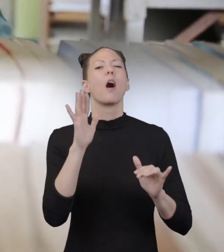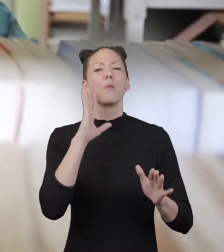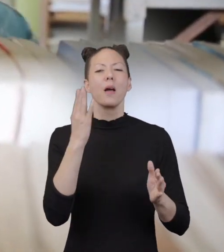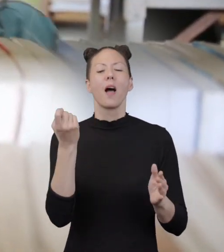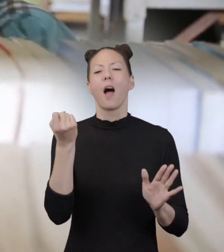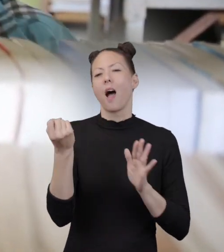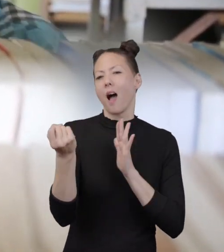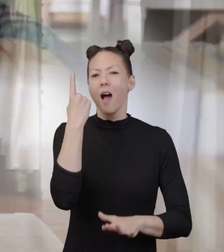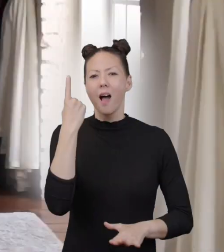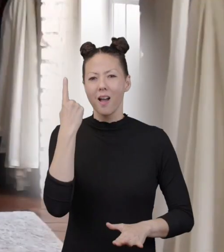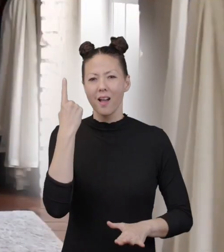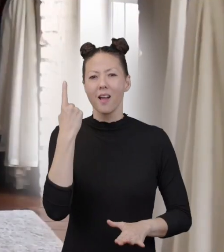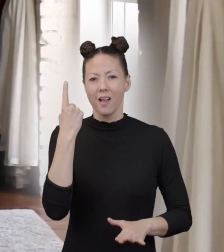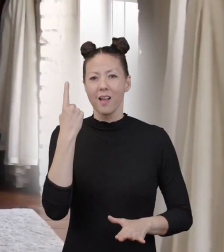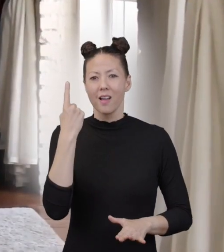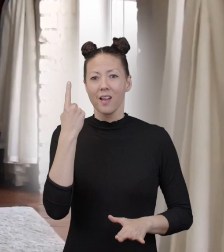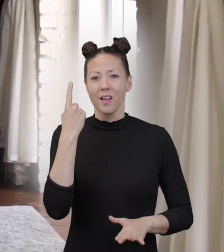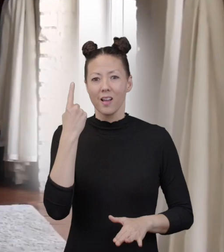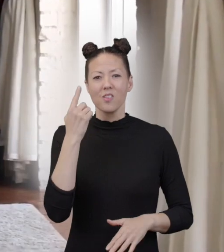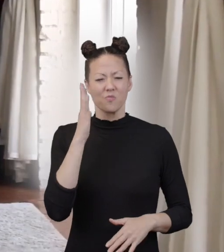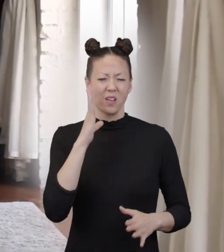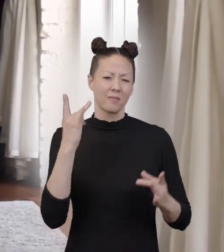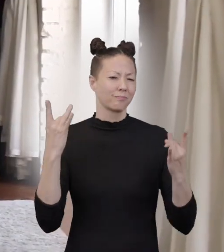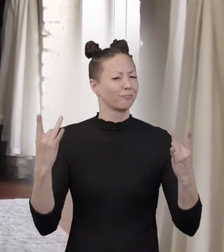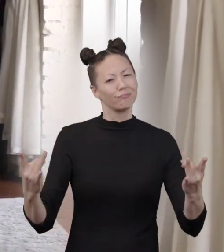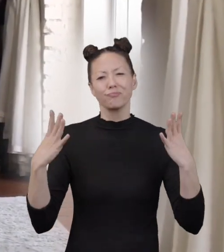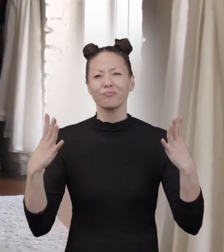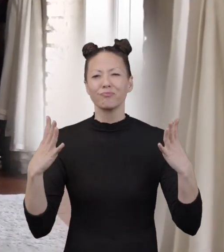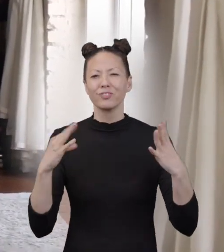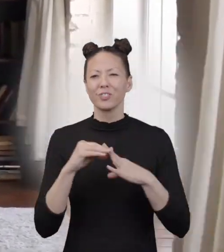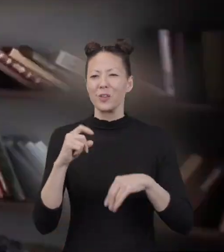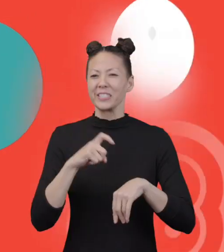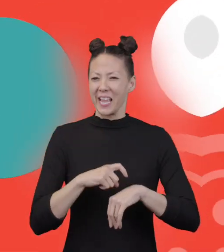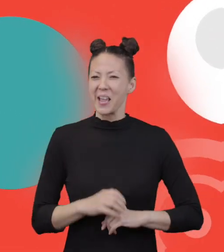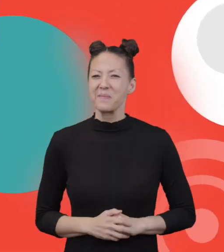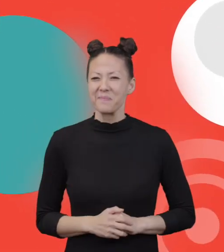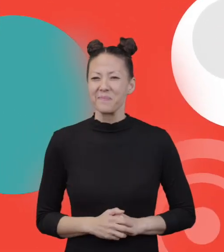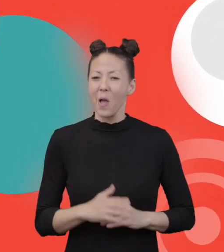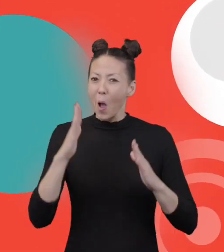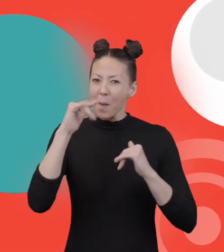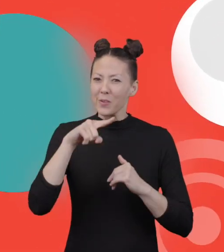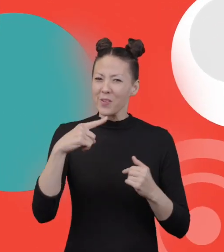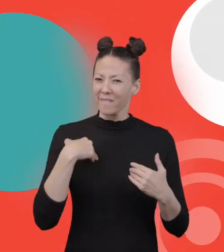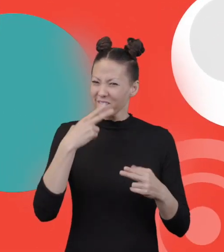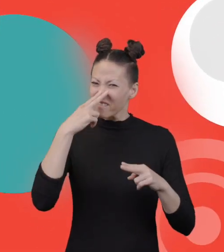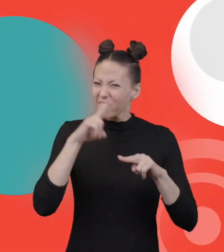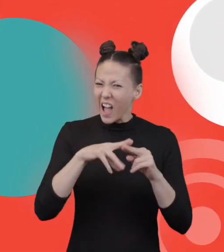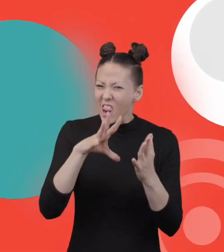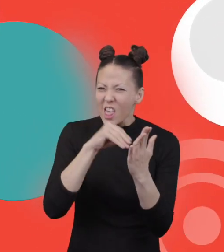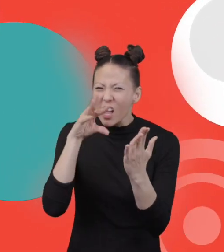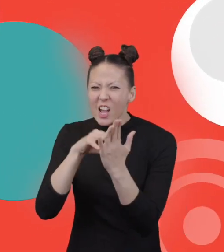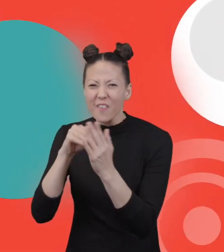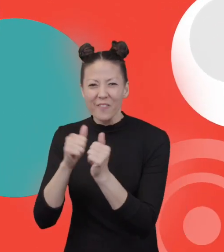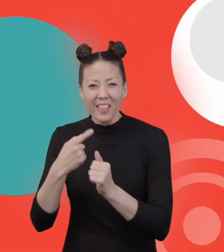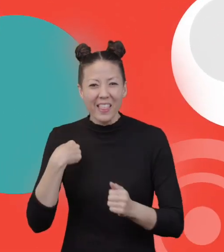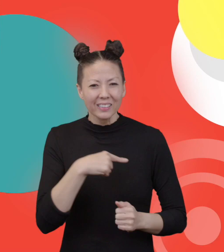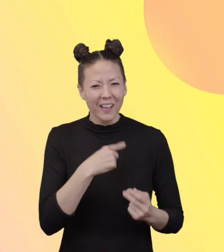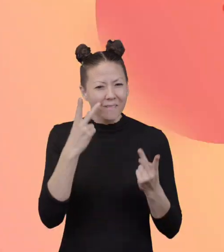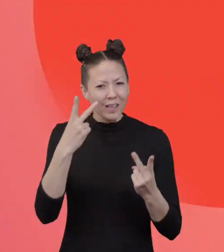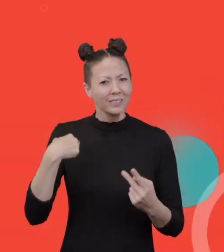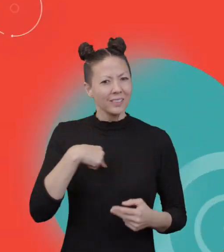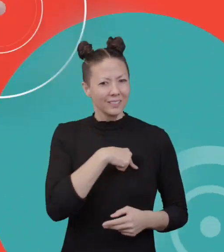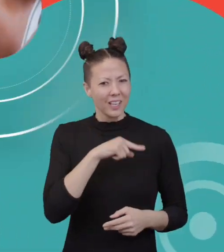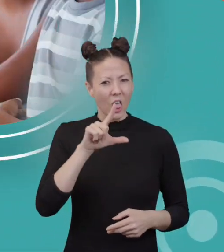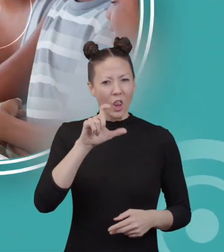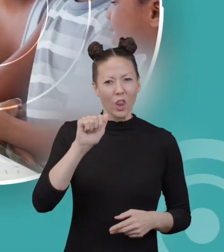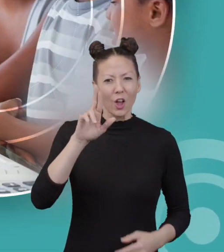will get at it. And soon, you will be a pro in no time. Hope you had fun learning with us. Visit us